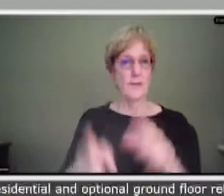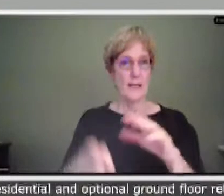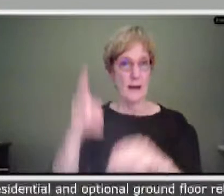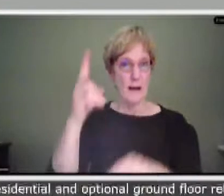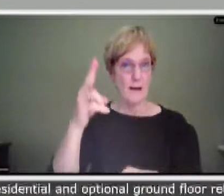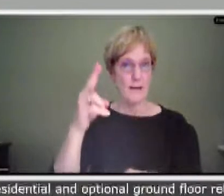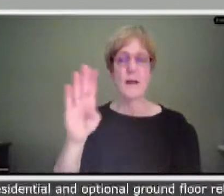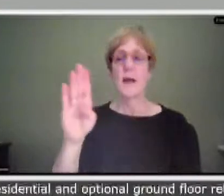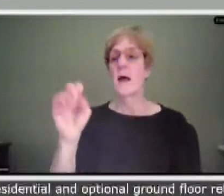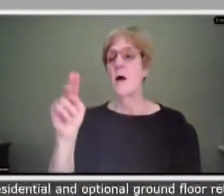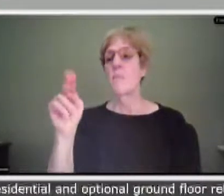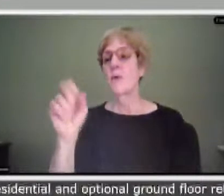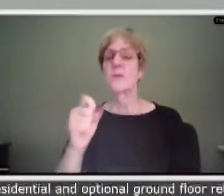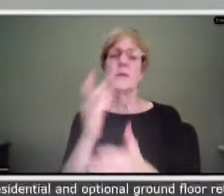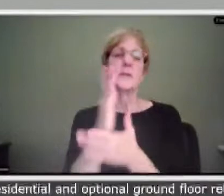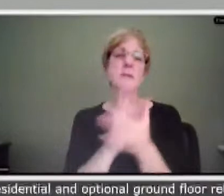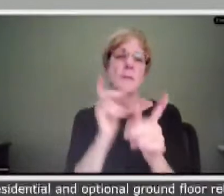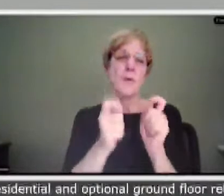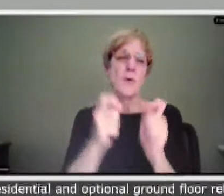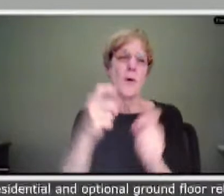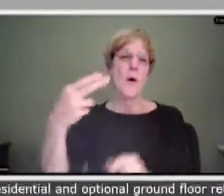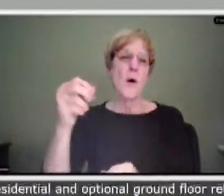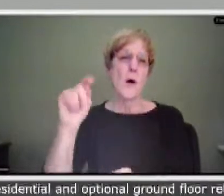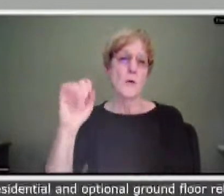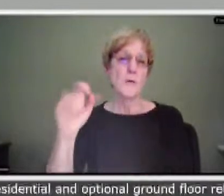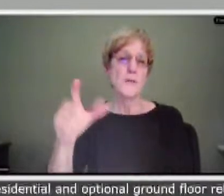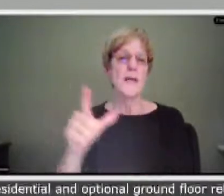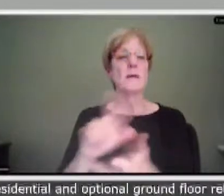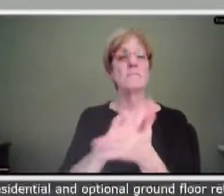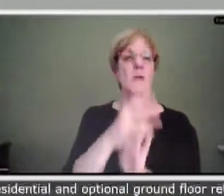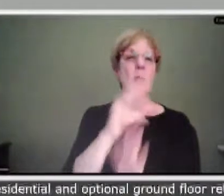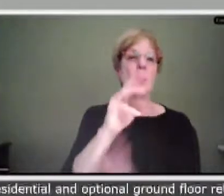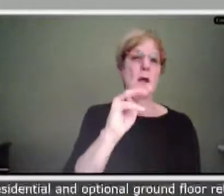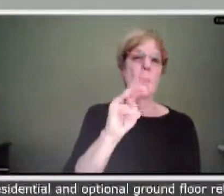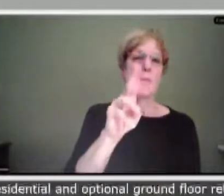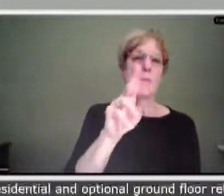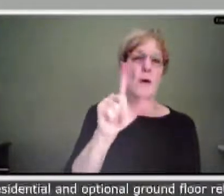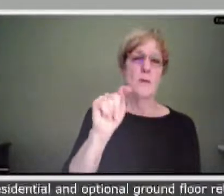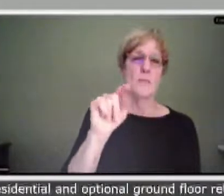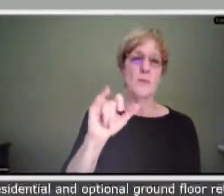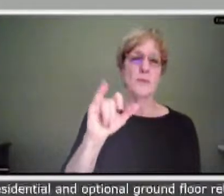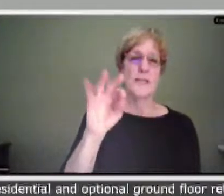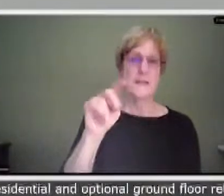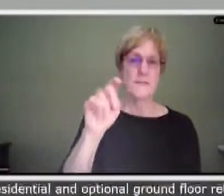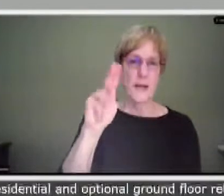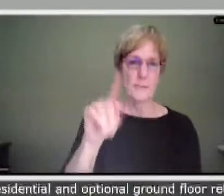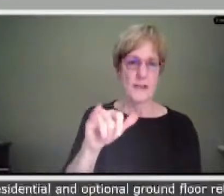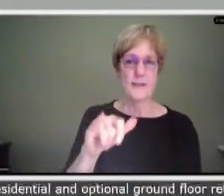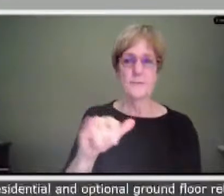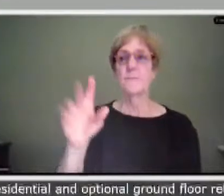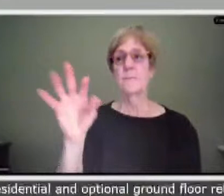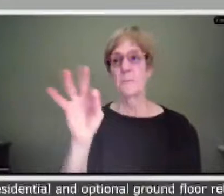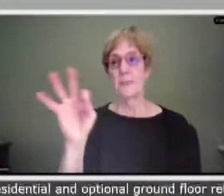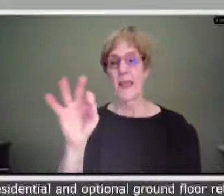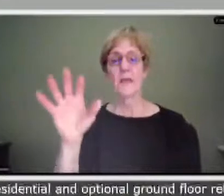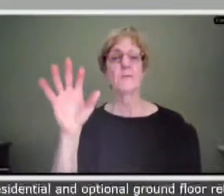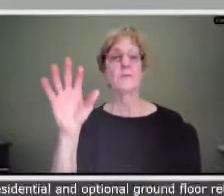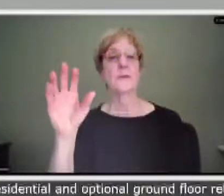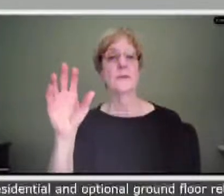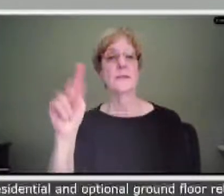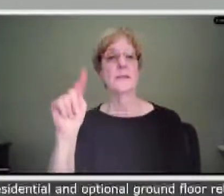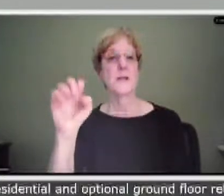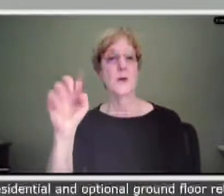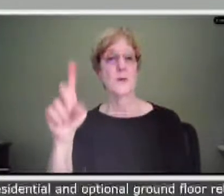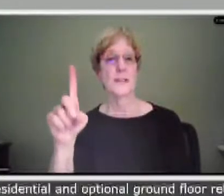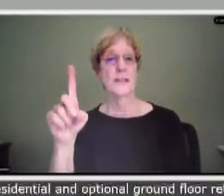also allows some conversions of hotel to multifamily at a 1-to-1 rate. Development area F, TOD-UC, residential uses currently